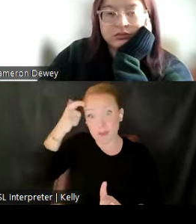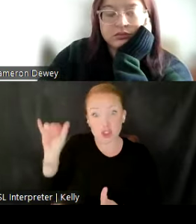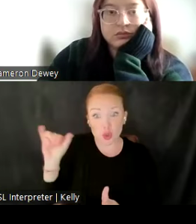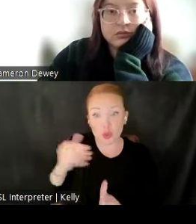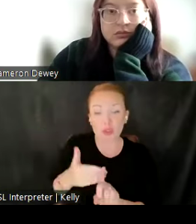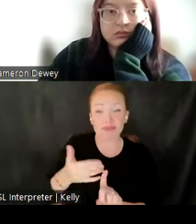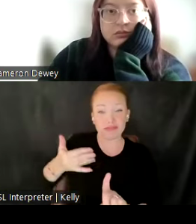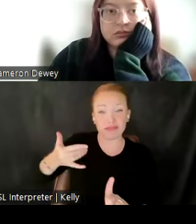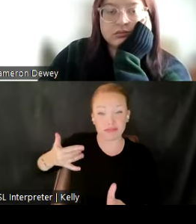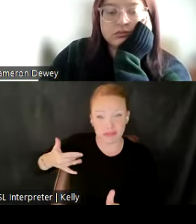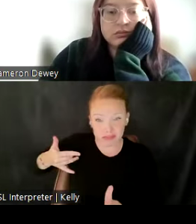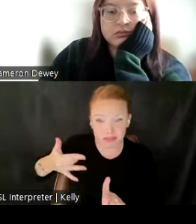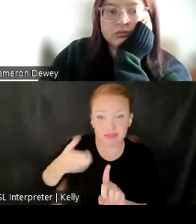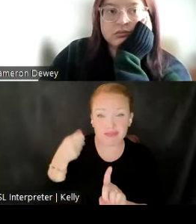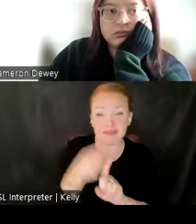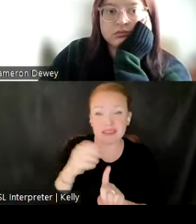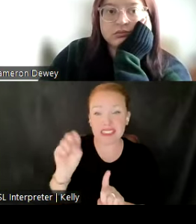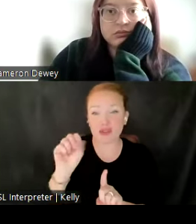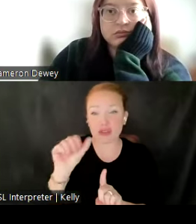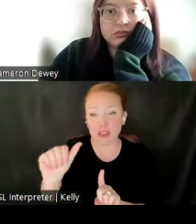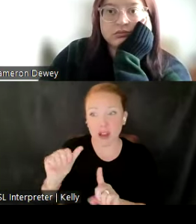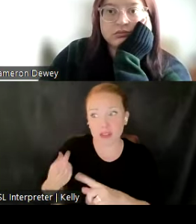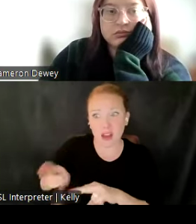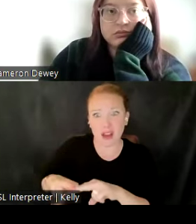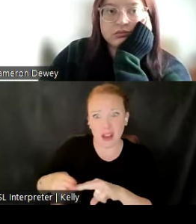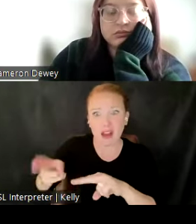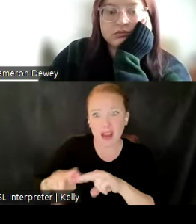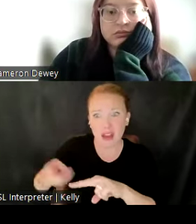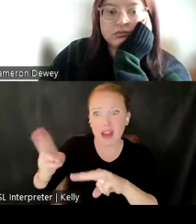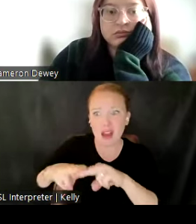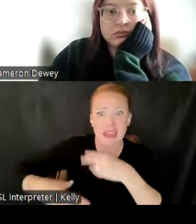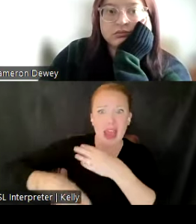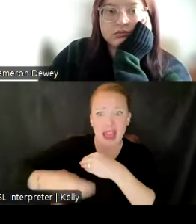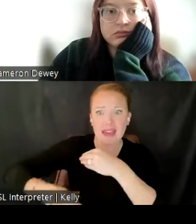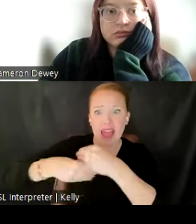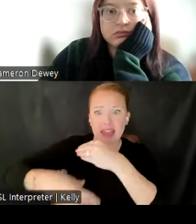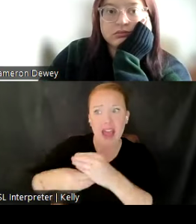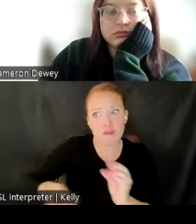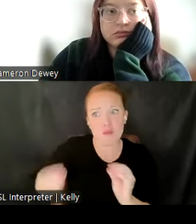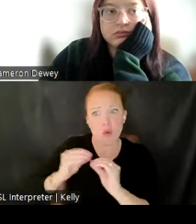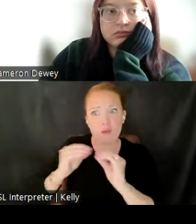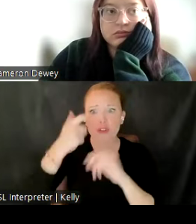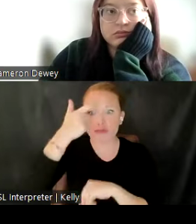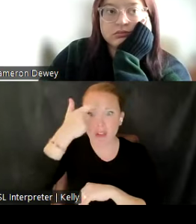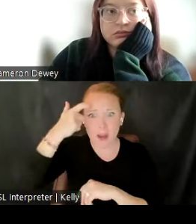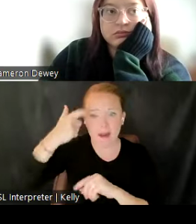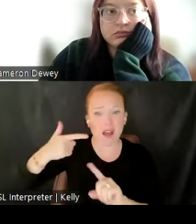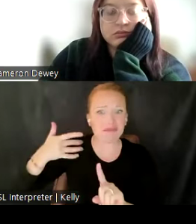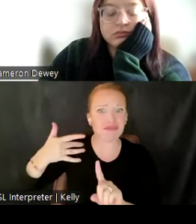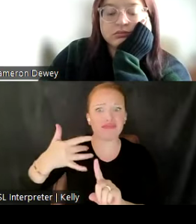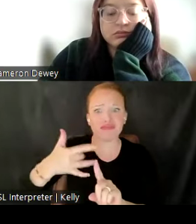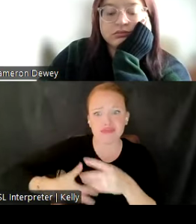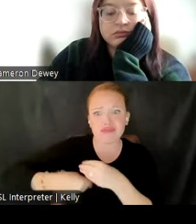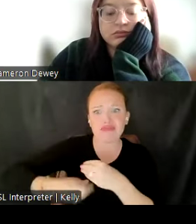those levels of trauma, that can be extremely traumatic over time for someone. And we really want